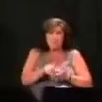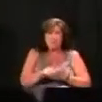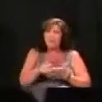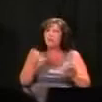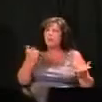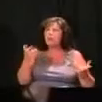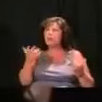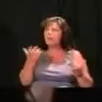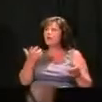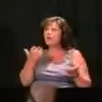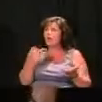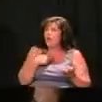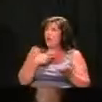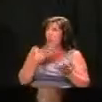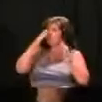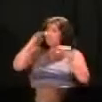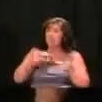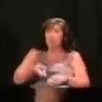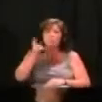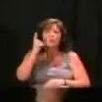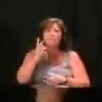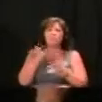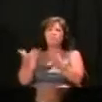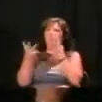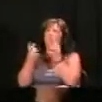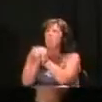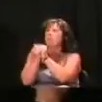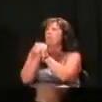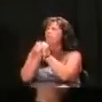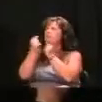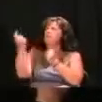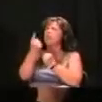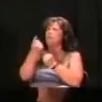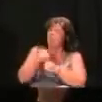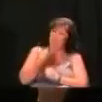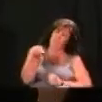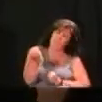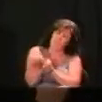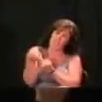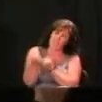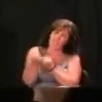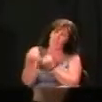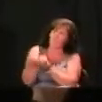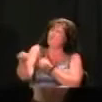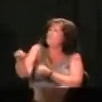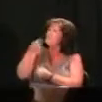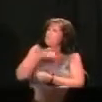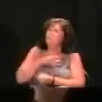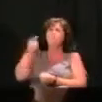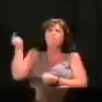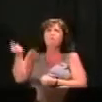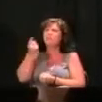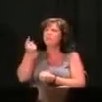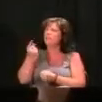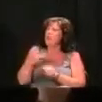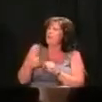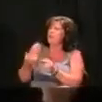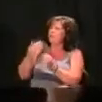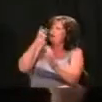and need someone? I was there for her all the time. I just wanted something